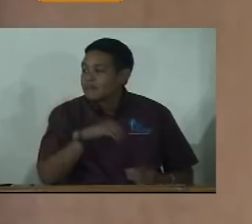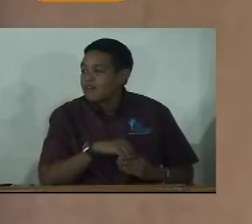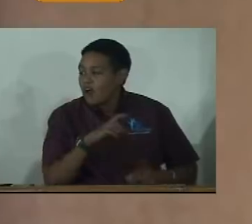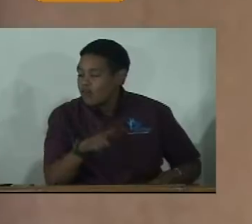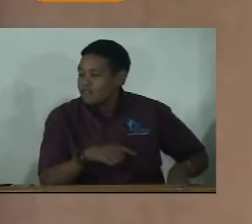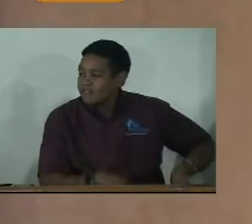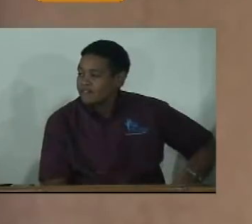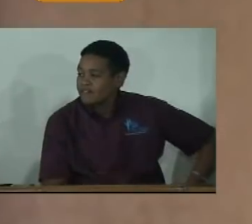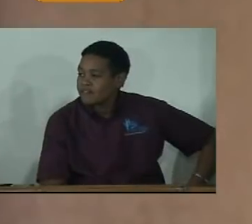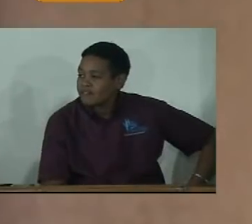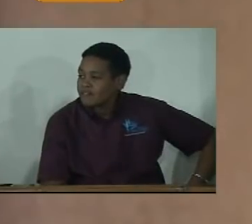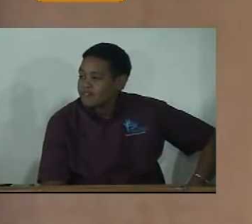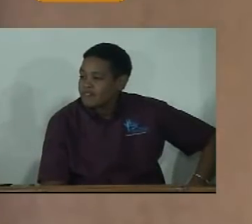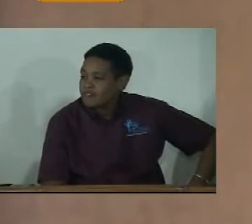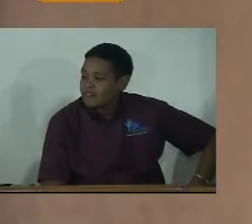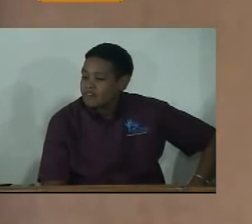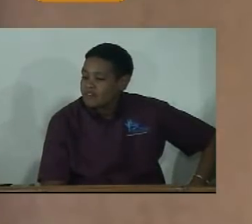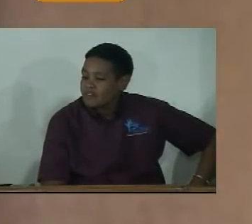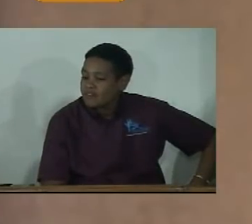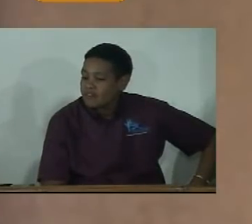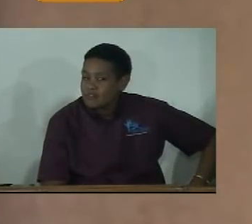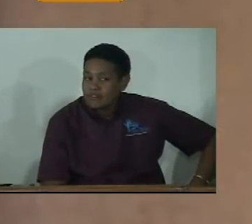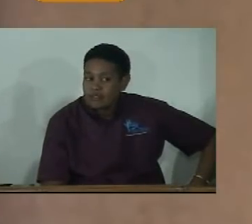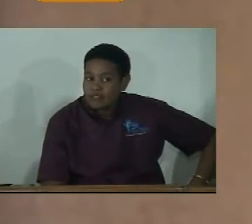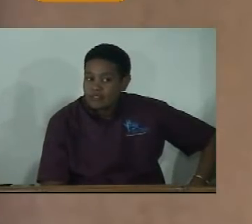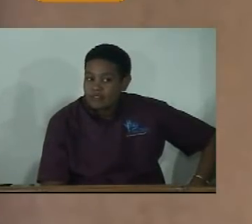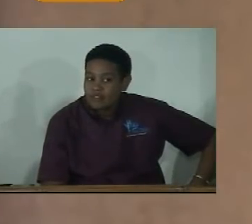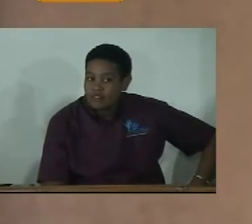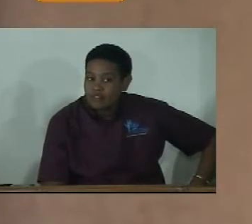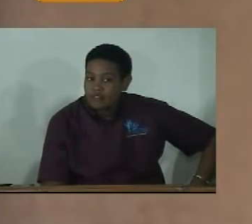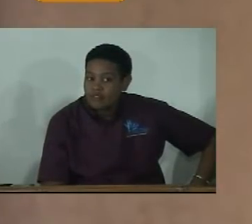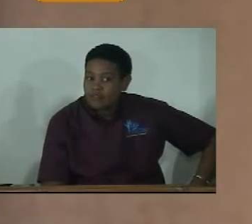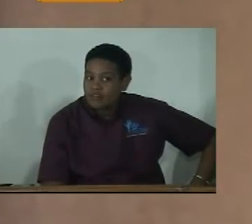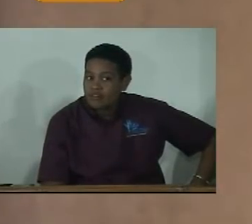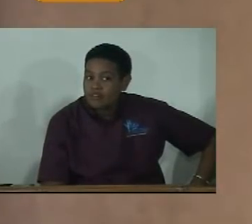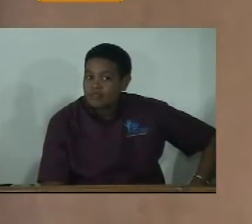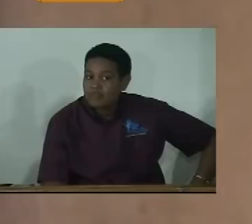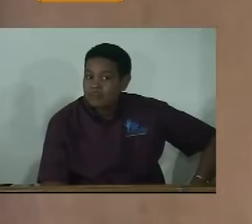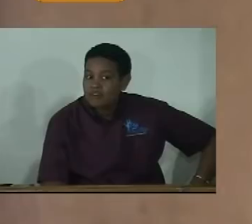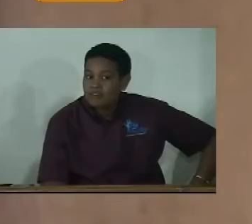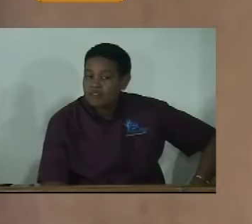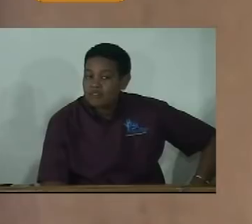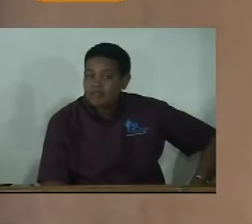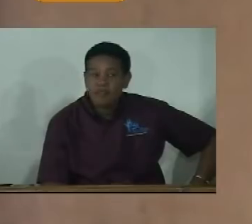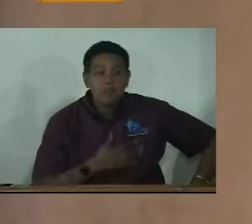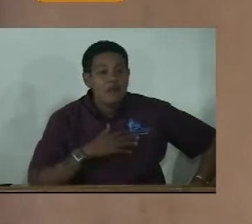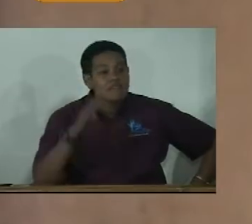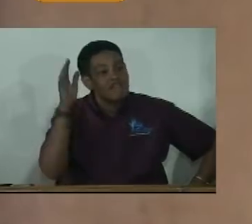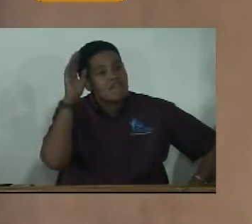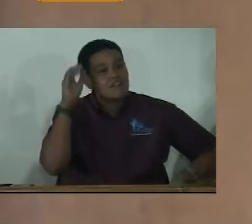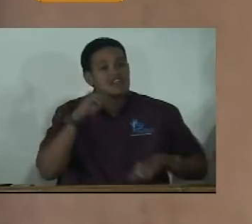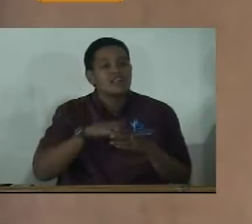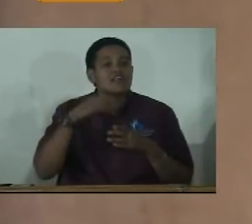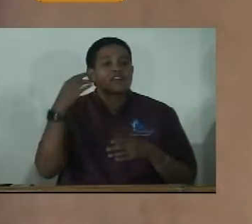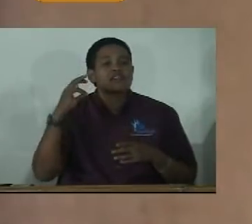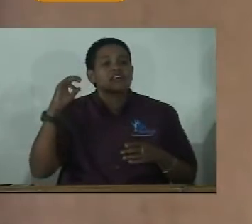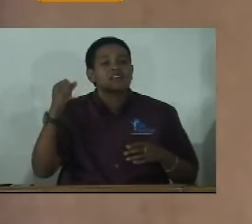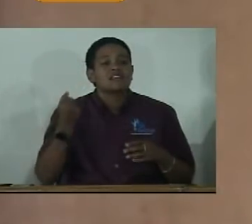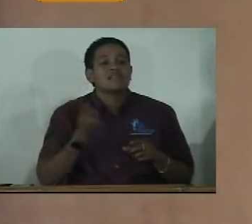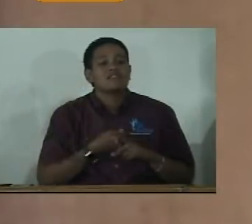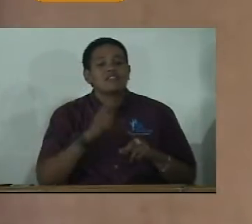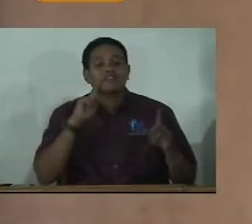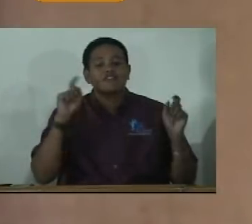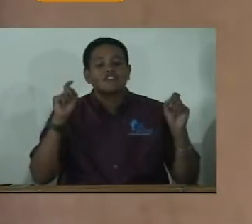In addition, my father was, in the 70s, the chairman of the